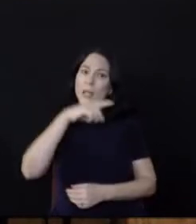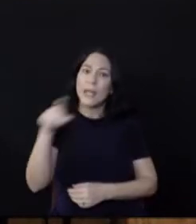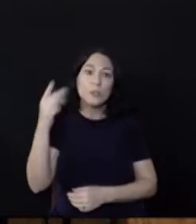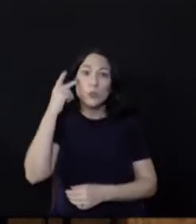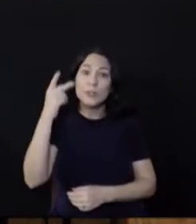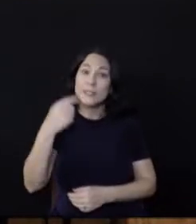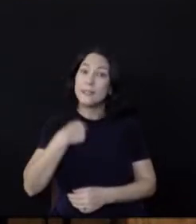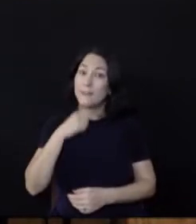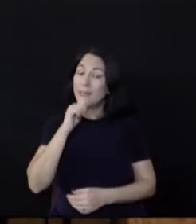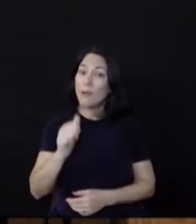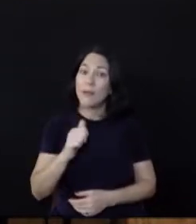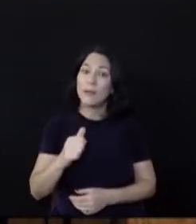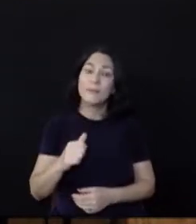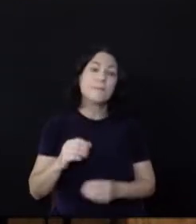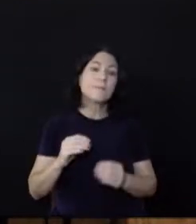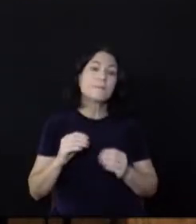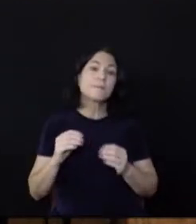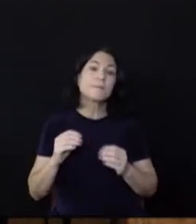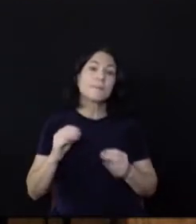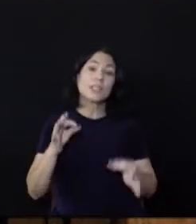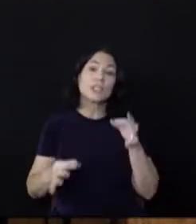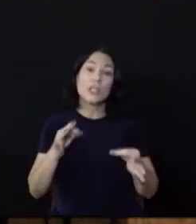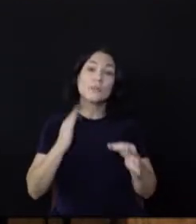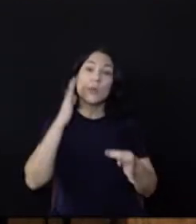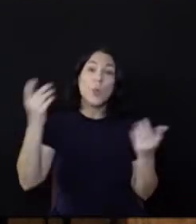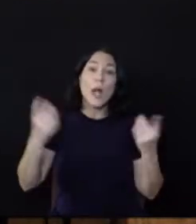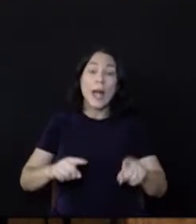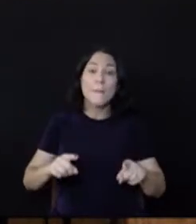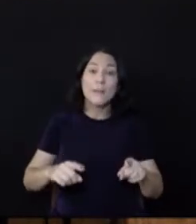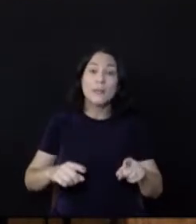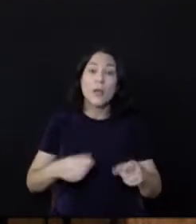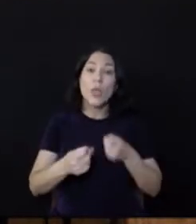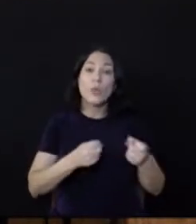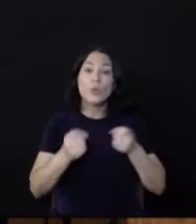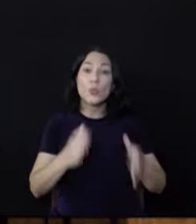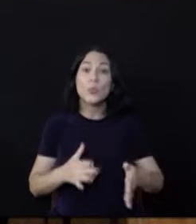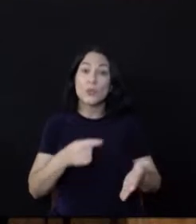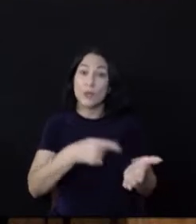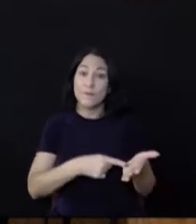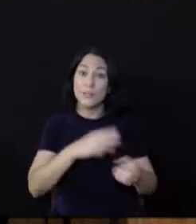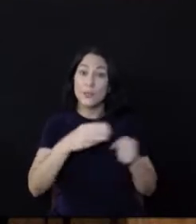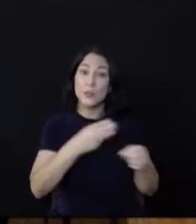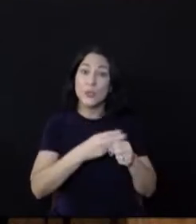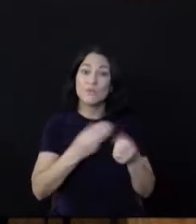Judgment will come because the ruler of this world has already been judged.